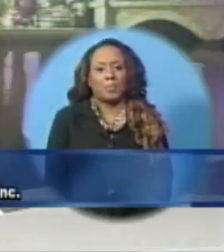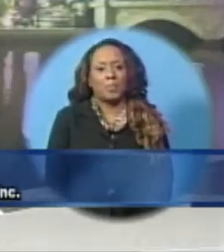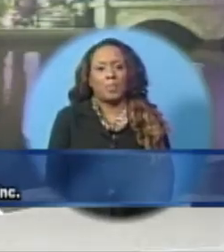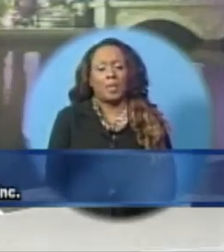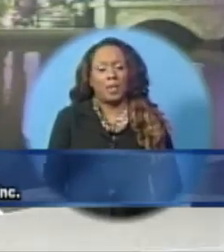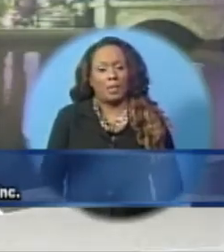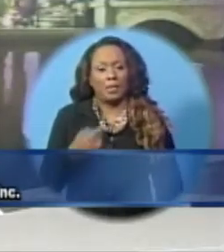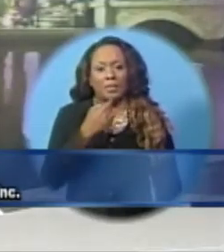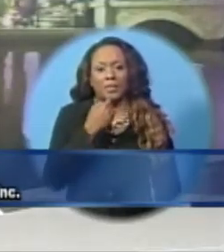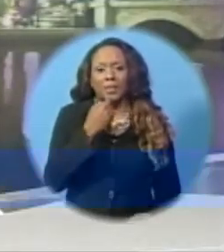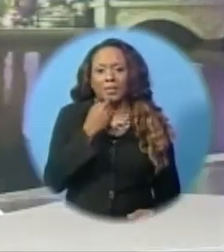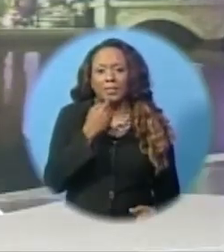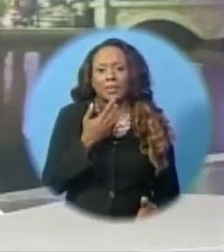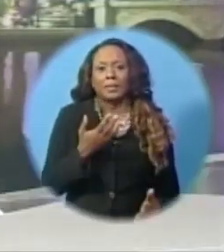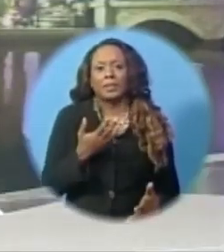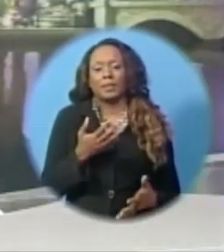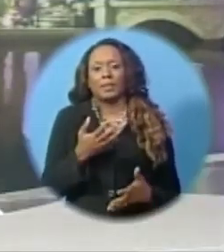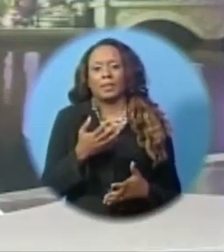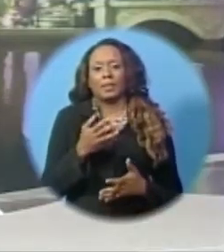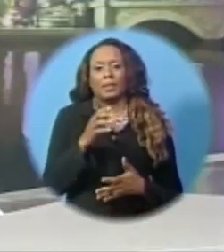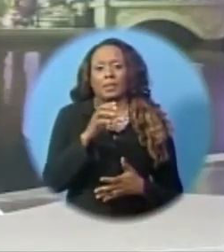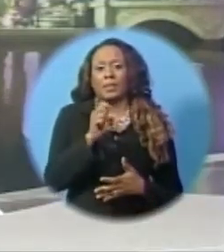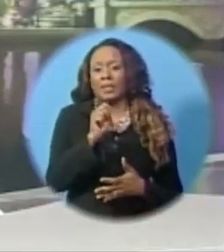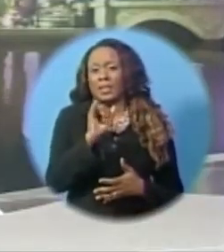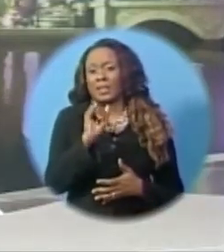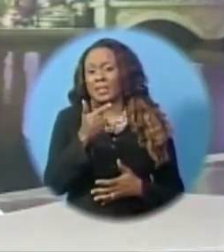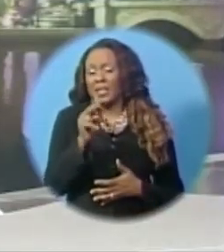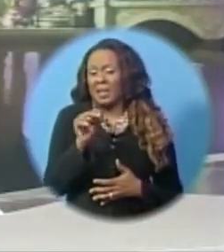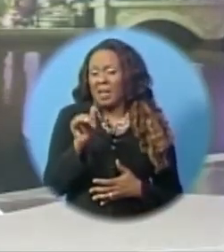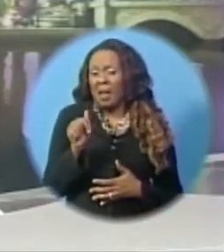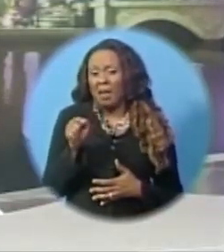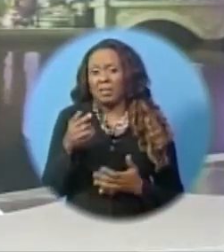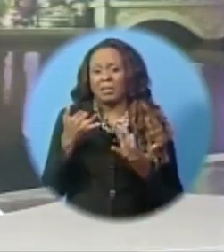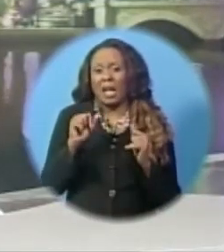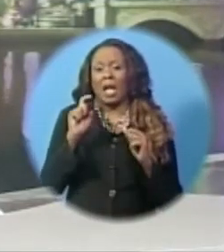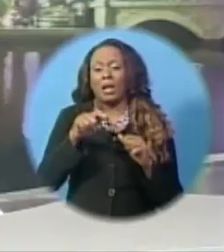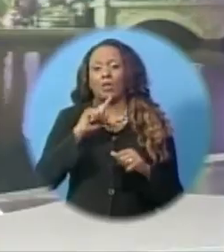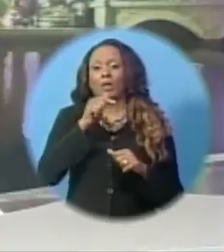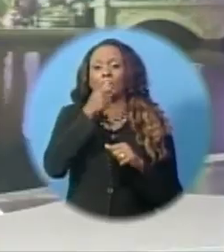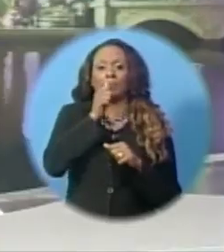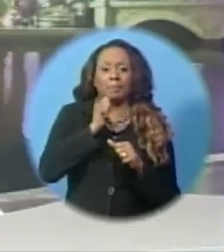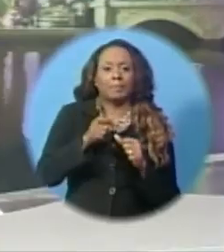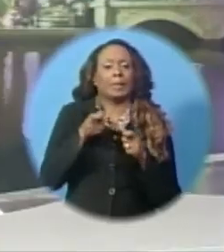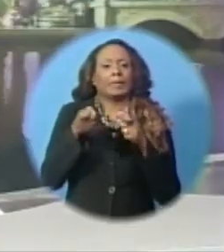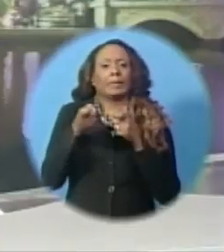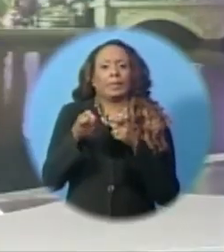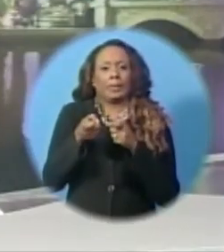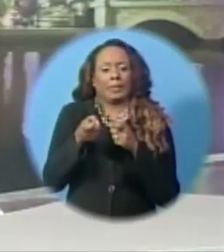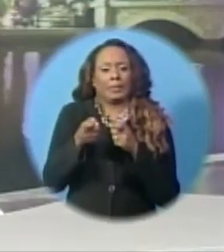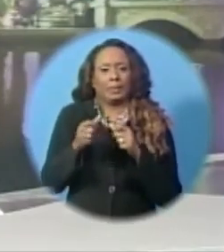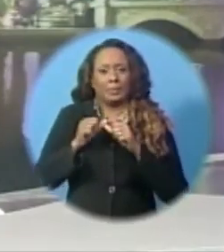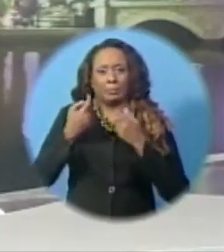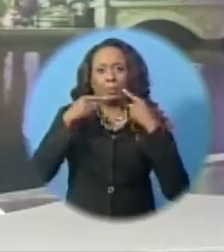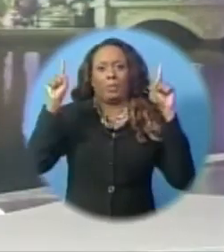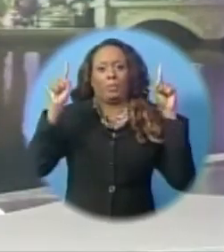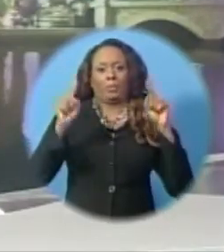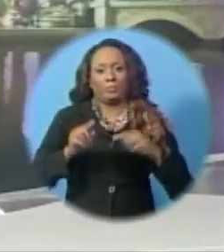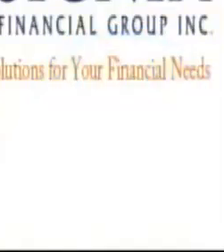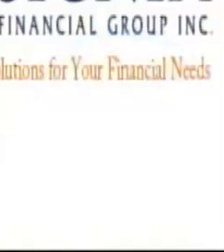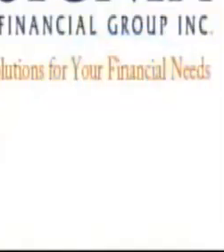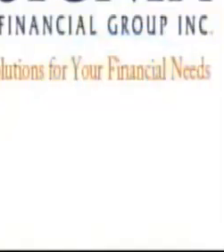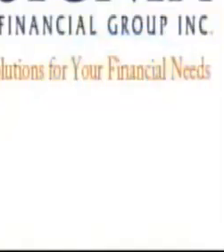Mr. Ashby says despite less than favorable conditions, Signia Financial managed to hold its own.